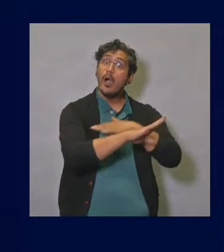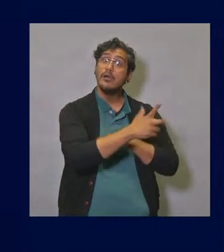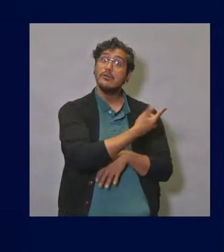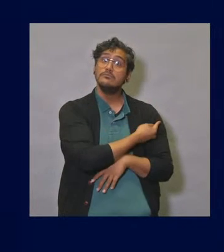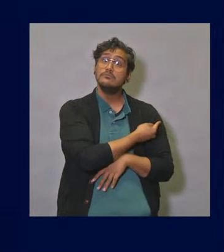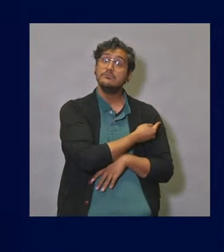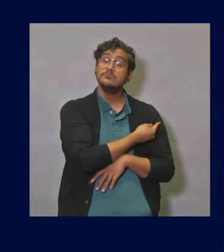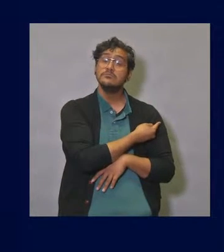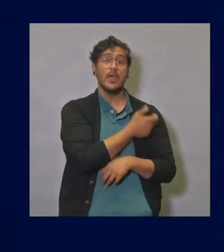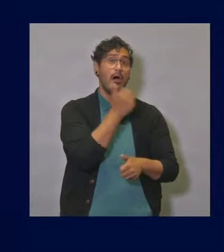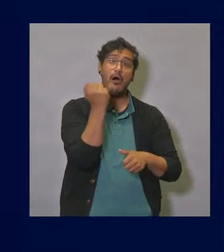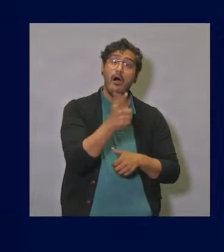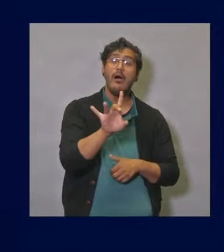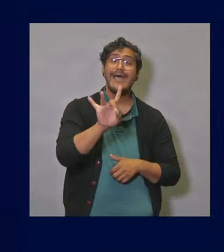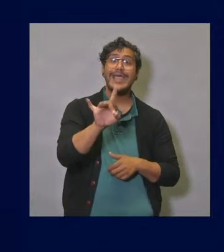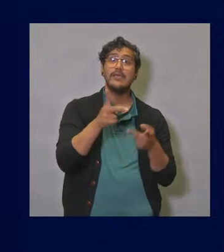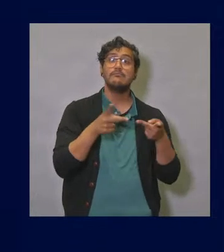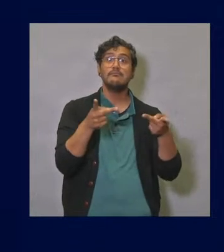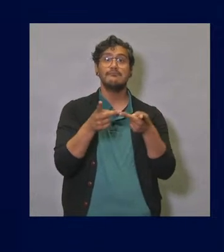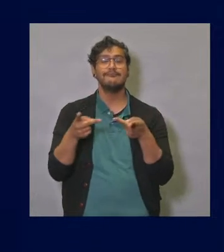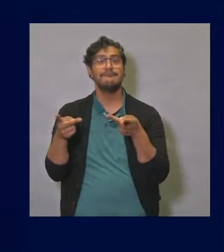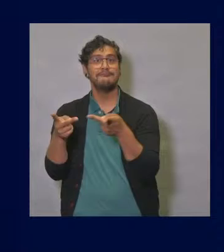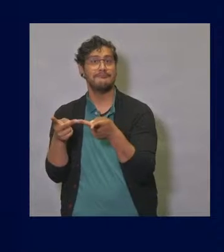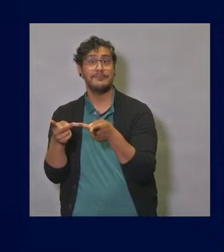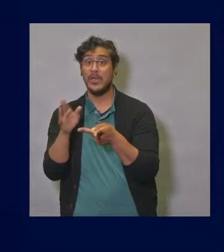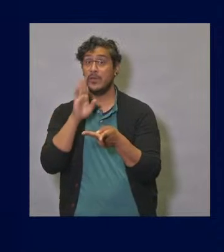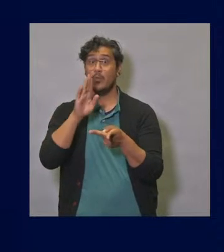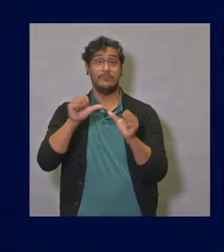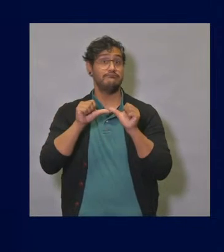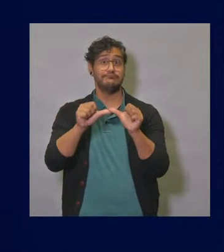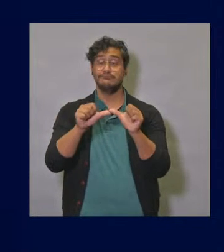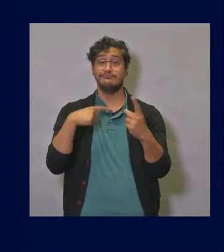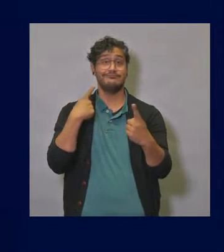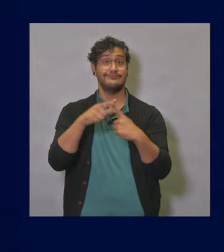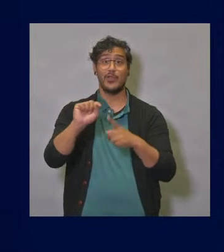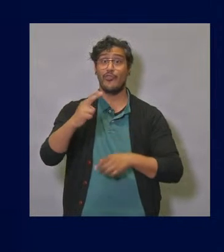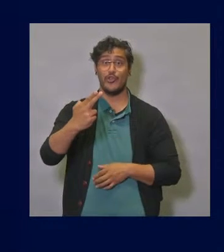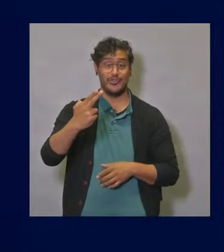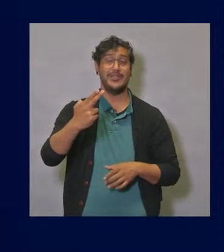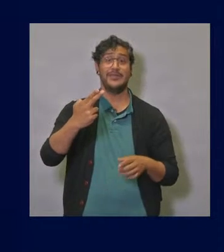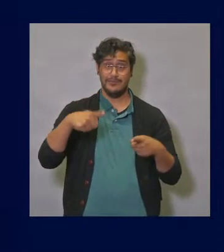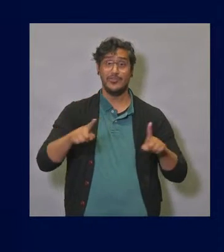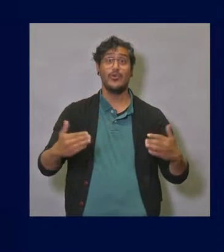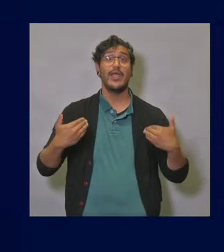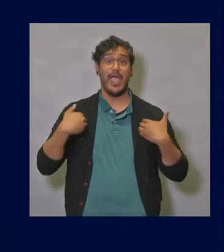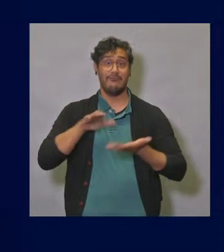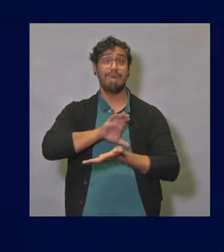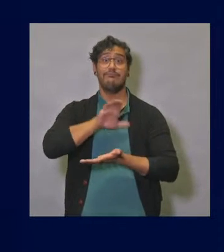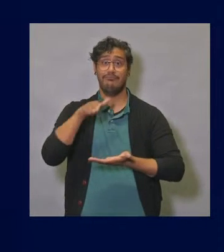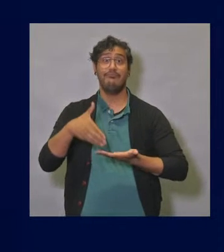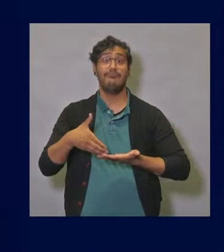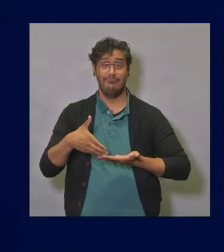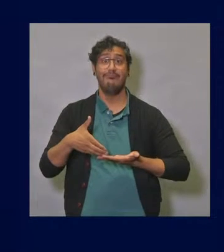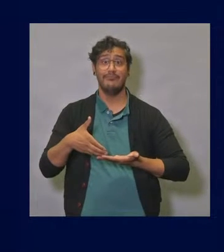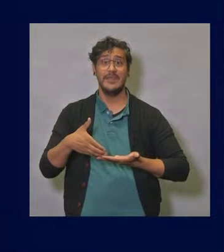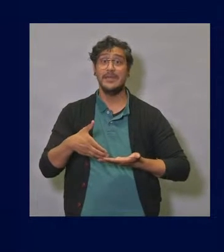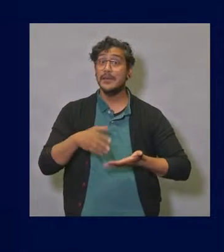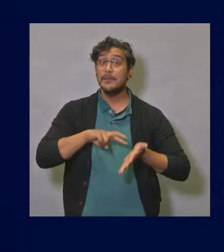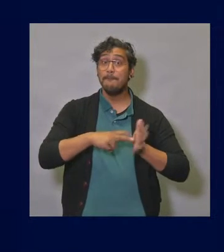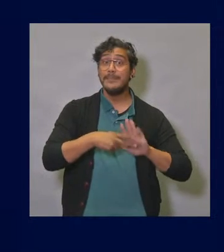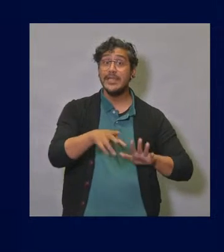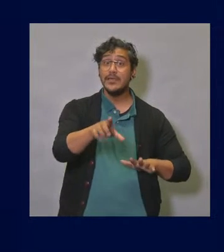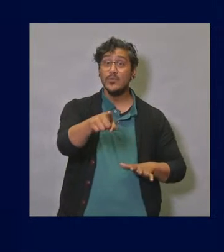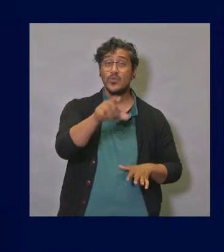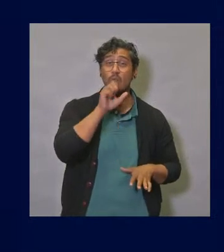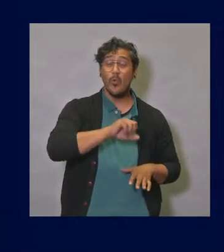county sites. This will continue at least through Thursday while our supply lasts. This means that anyone 16 and